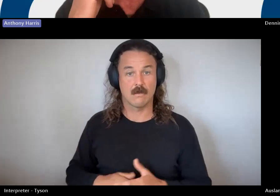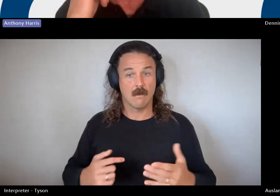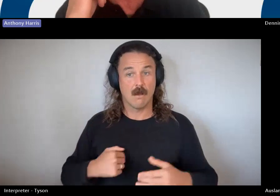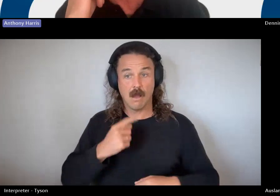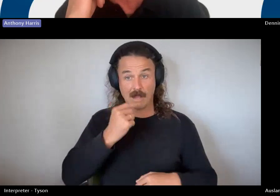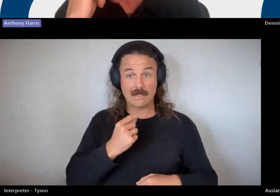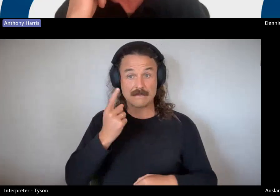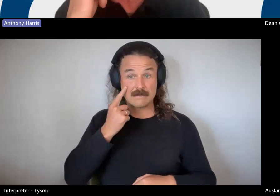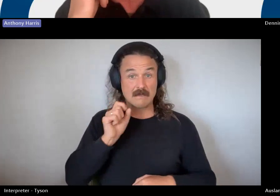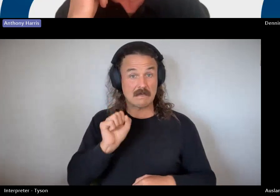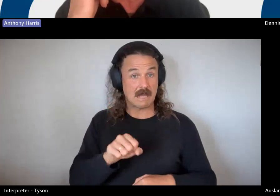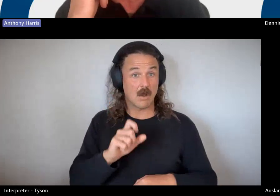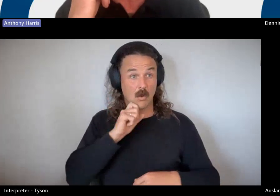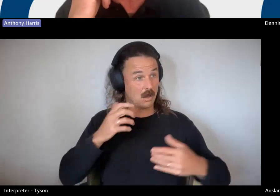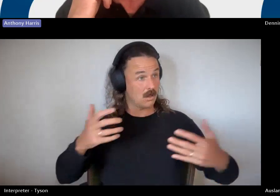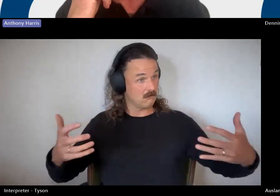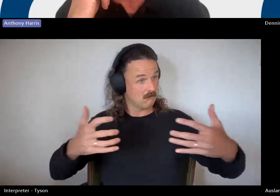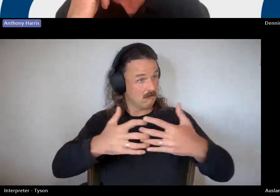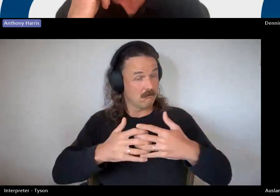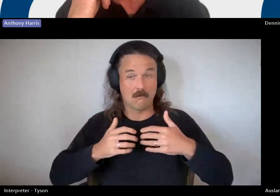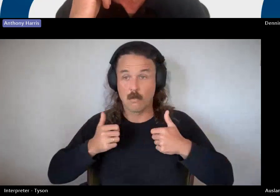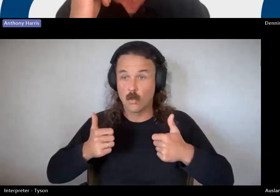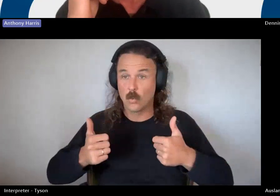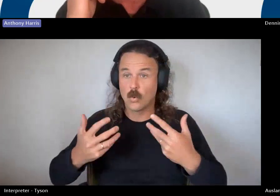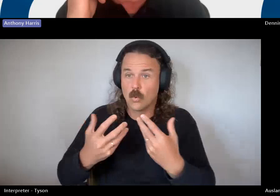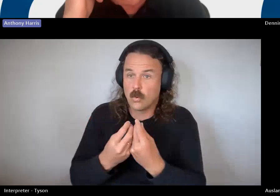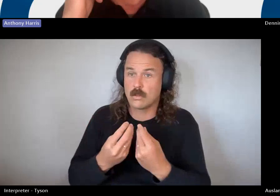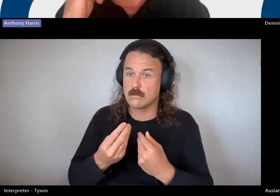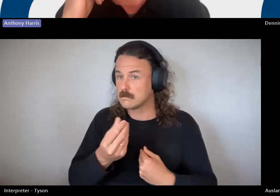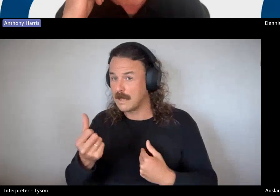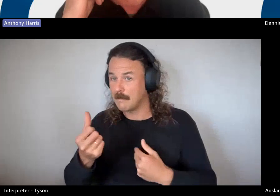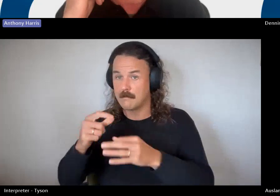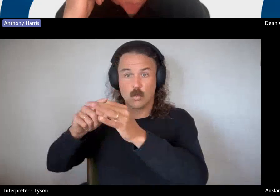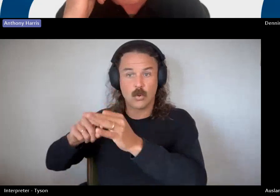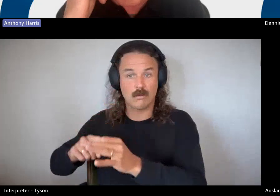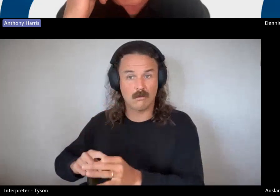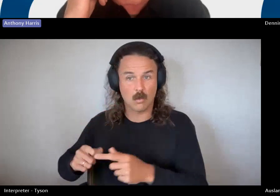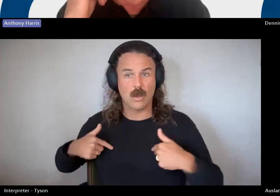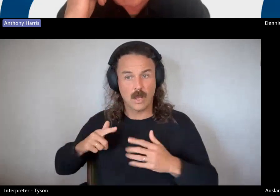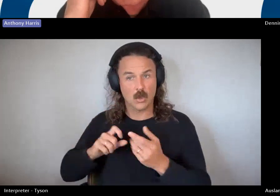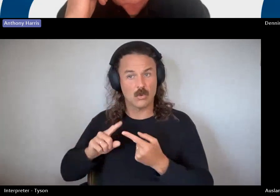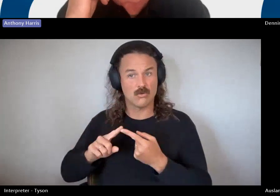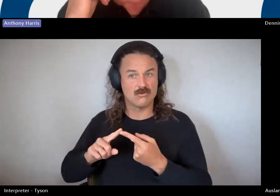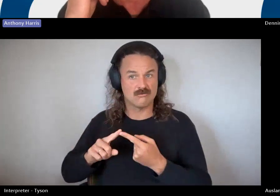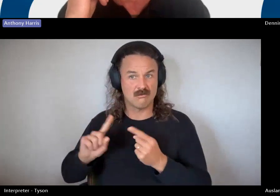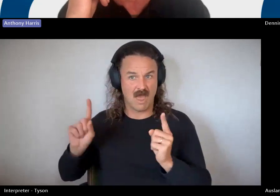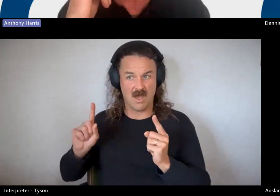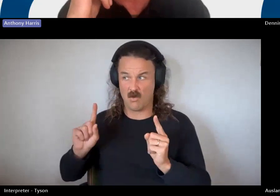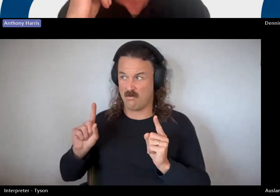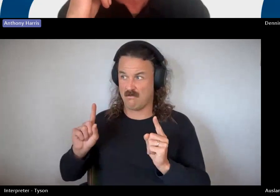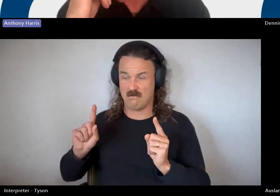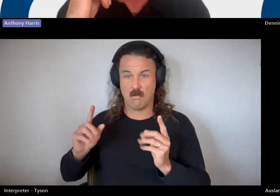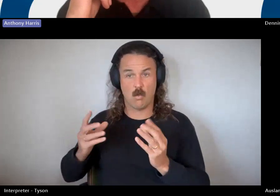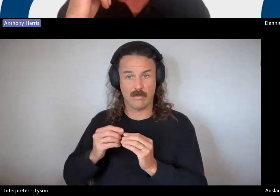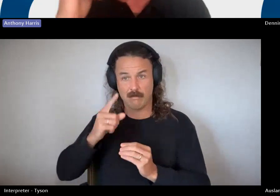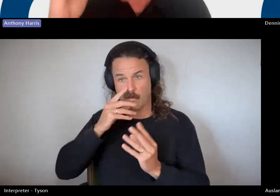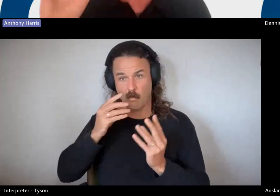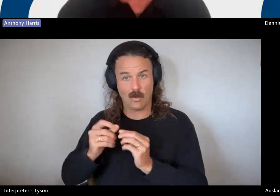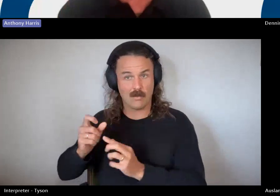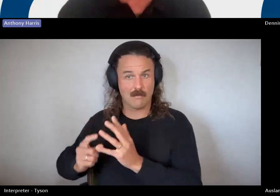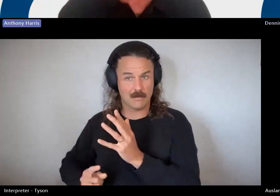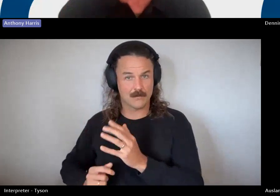disability. It wouldn't be much of an imposition. It would sit quite well alongside other measures. As I said before, it's